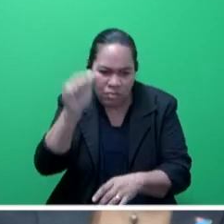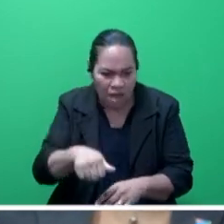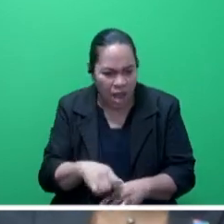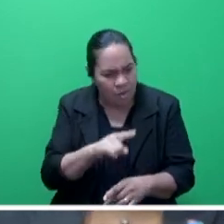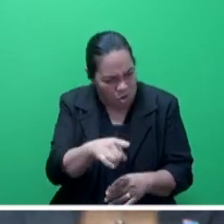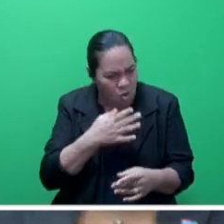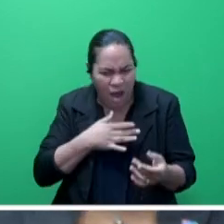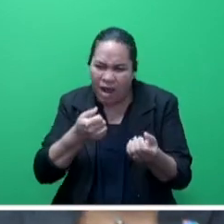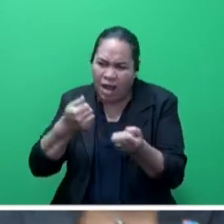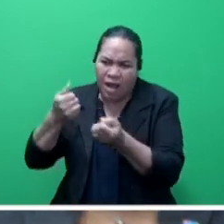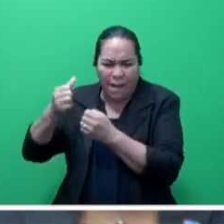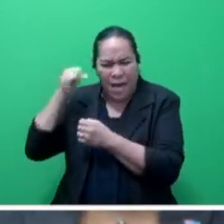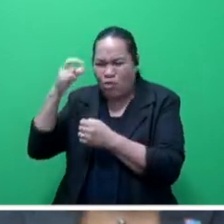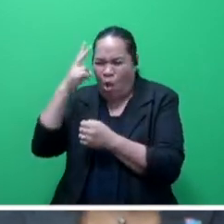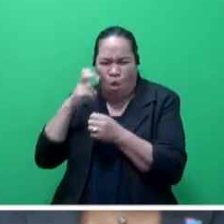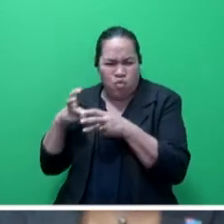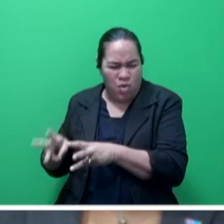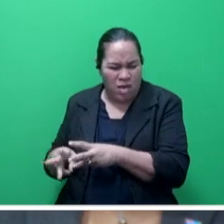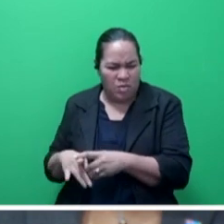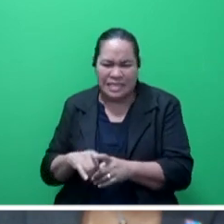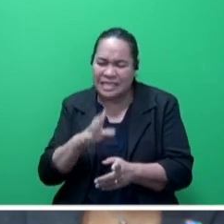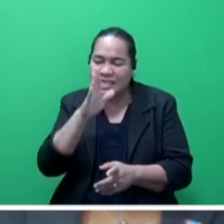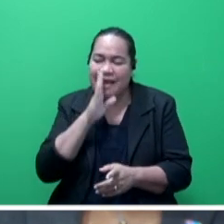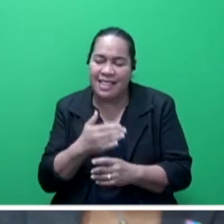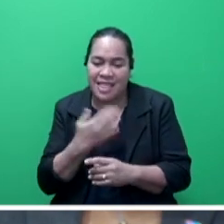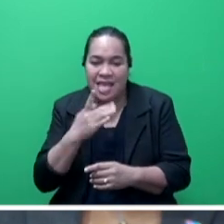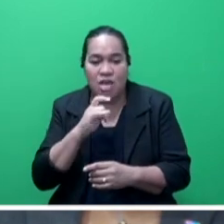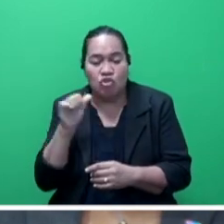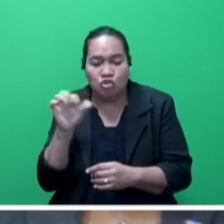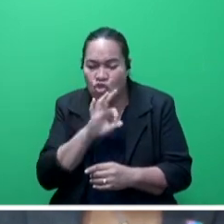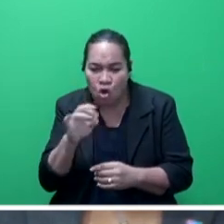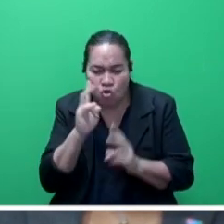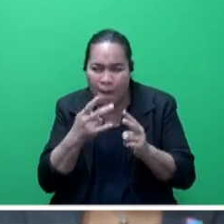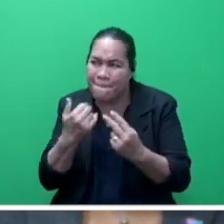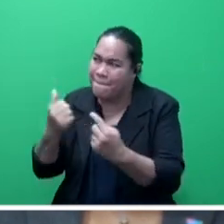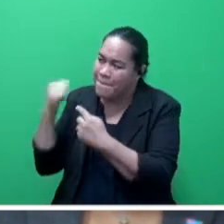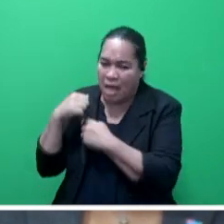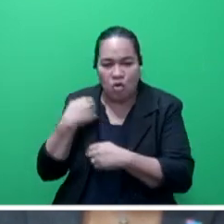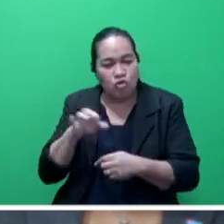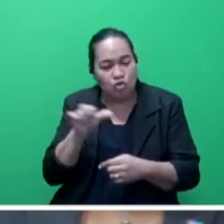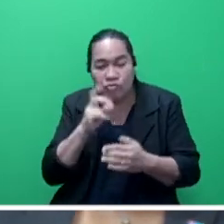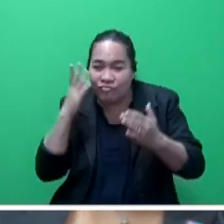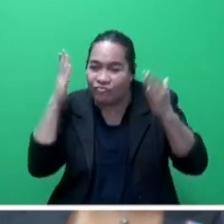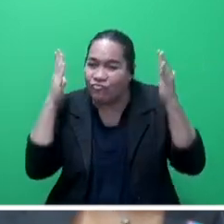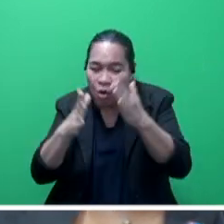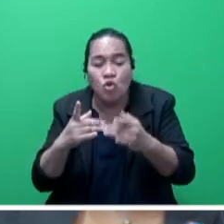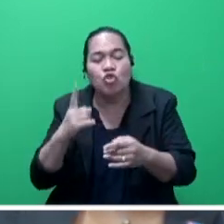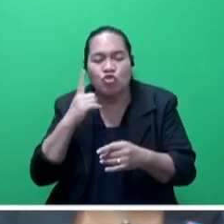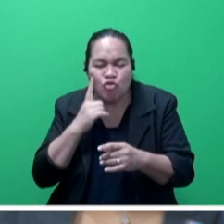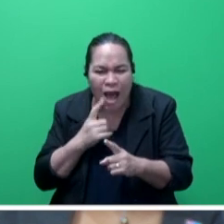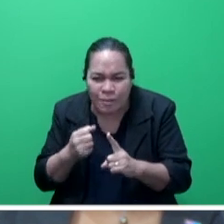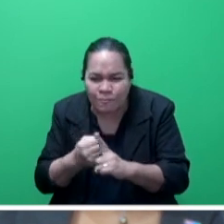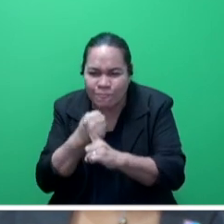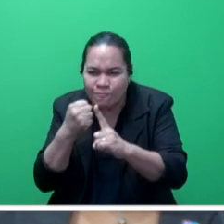Fiji if we started looking back rather than looking forward. rather than striving to be the